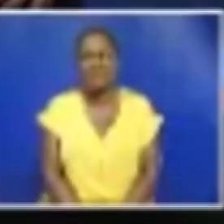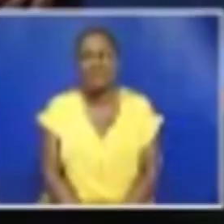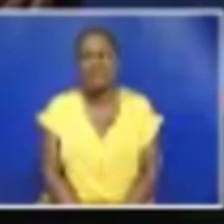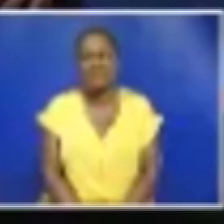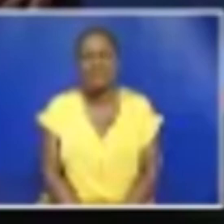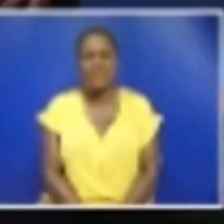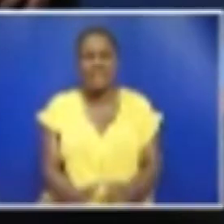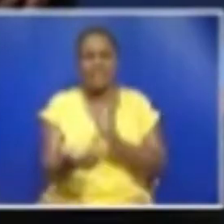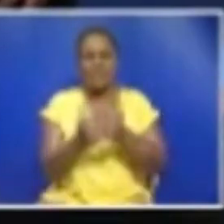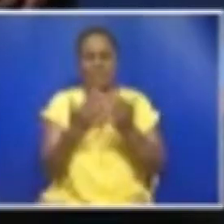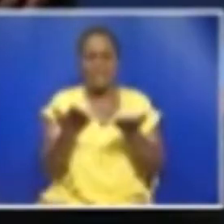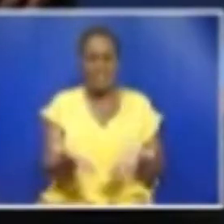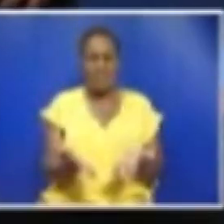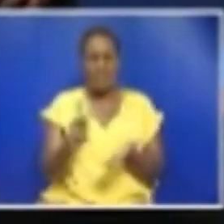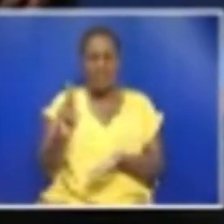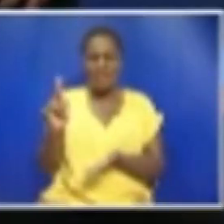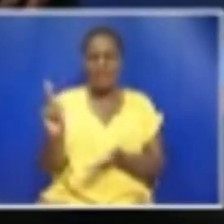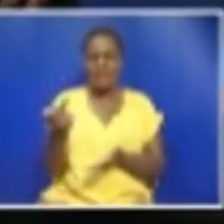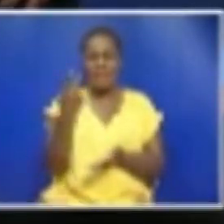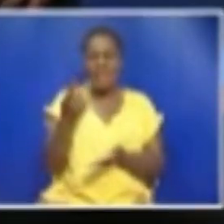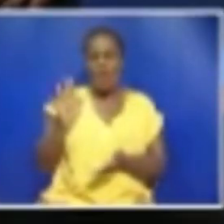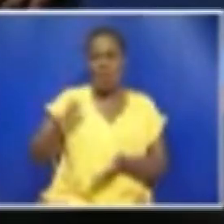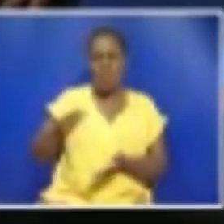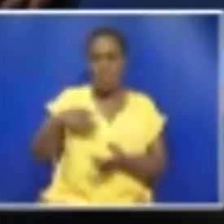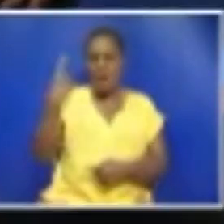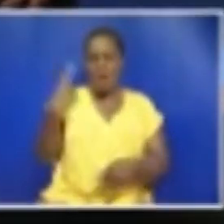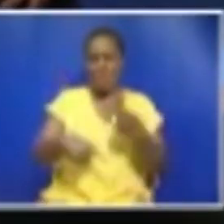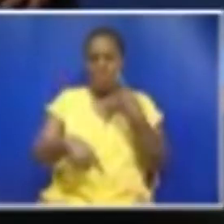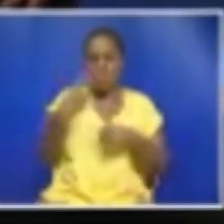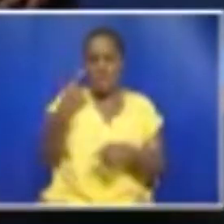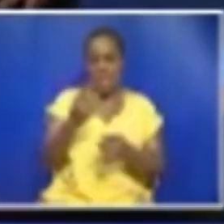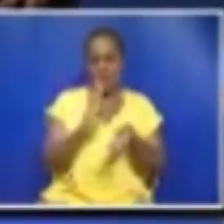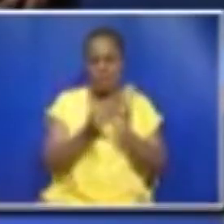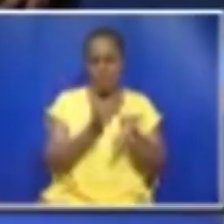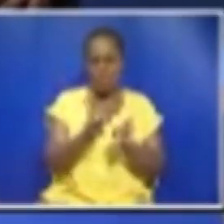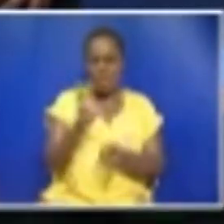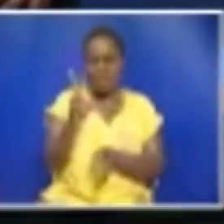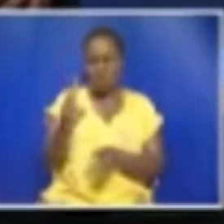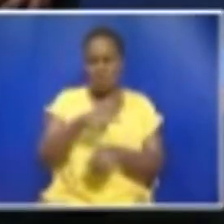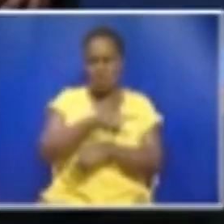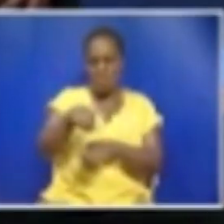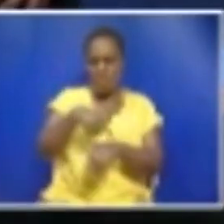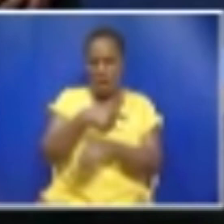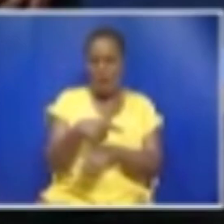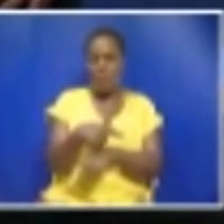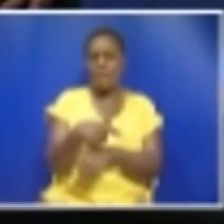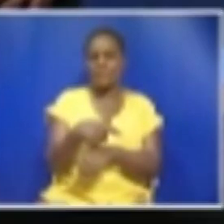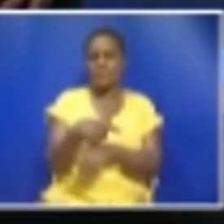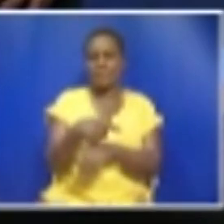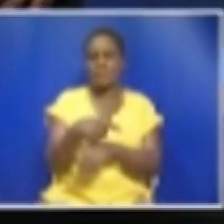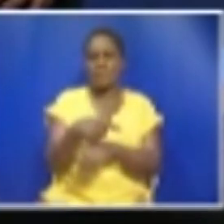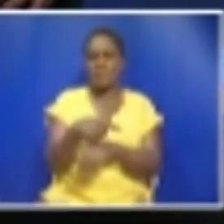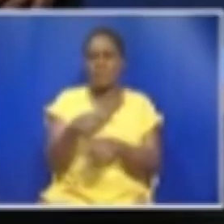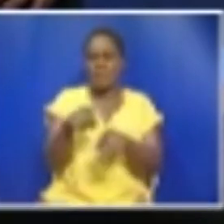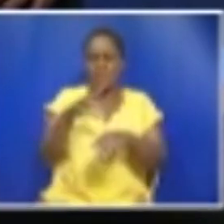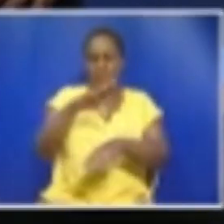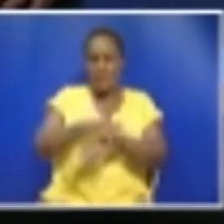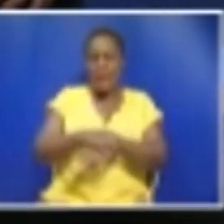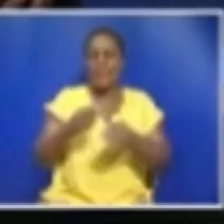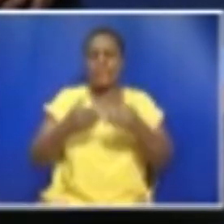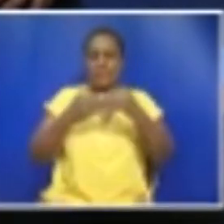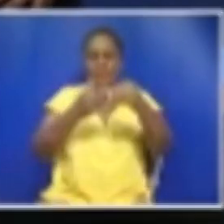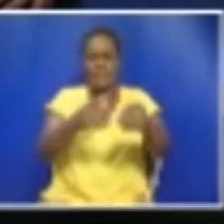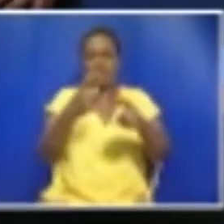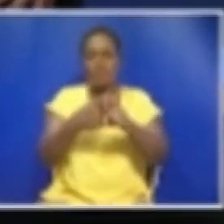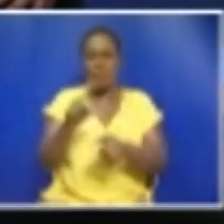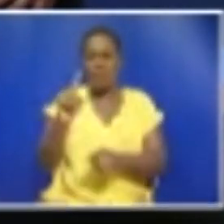Let's look at sports now. Kenyan Stella Barsocio won the Rotterdam Marathon after 2 hours, 22.08 minutes. Barsocio, who took the lead from